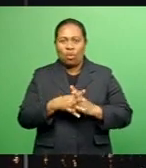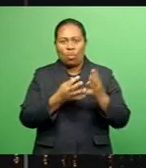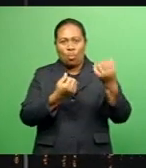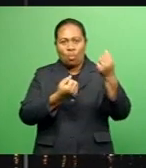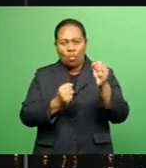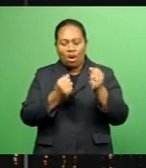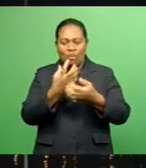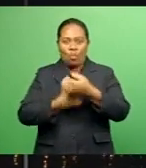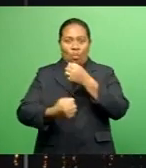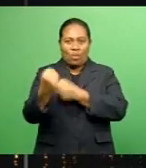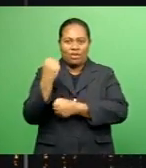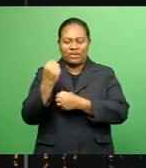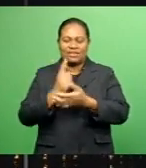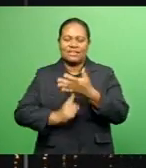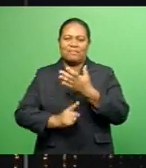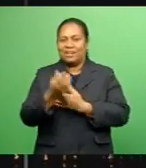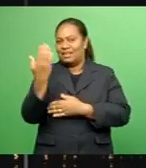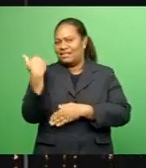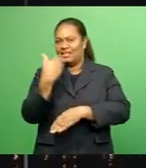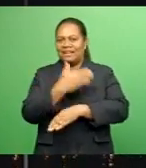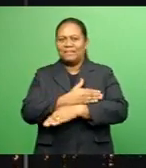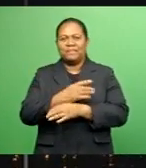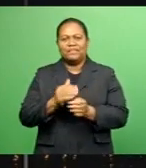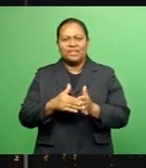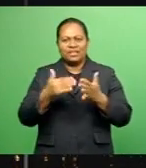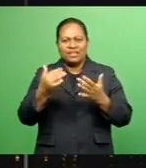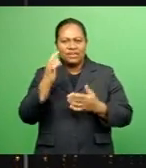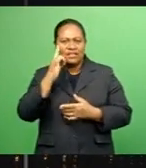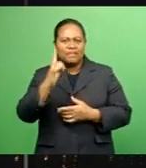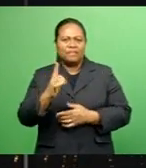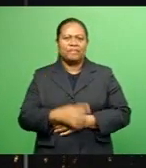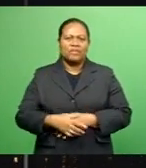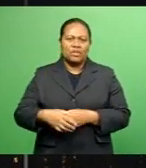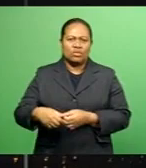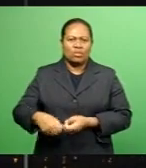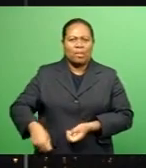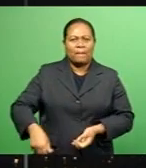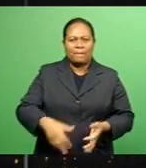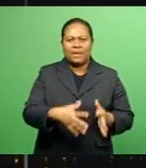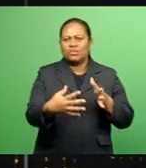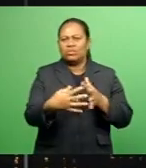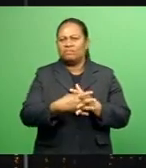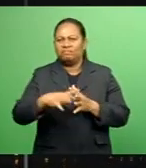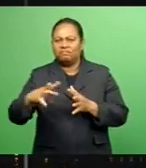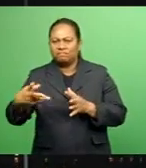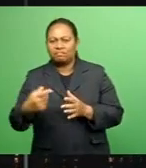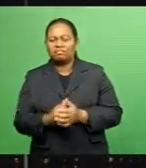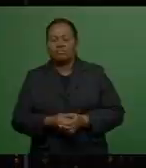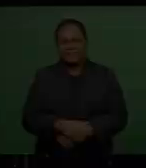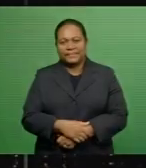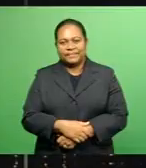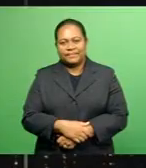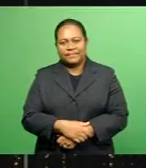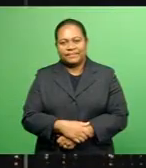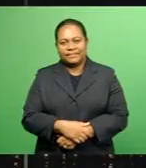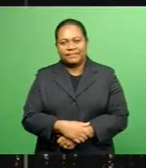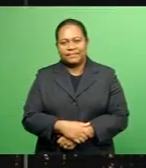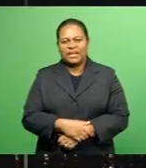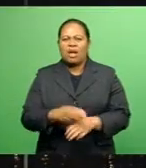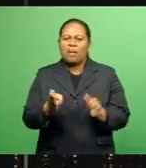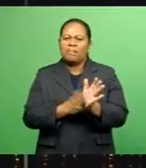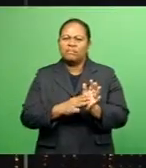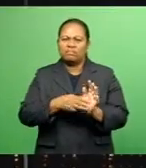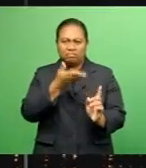up with 5 minutes left, busting the line and offloading to winger Hymel Hunt to score the winner.